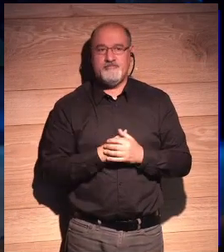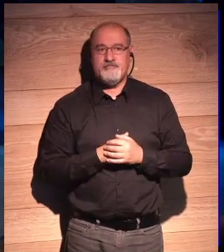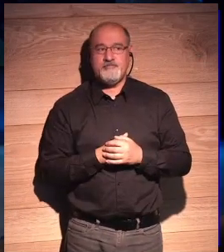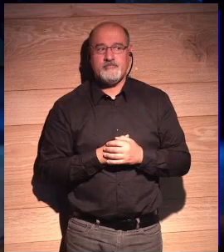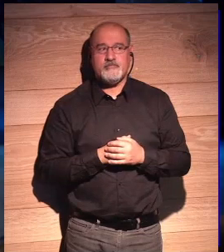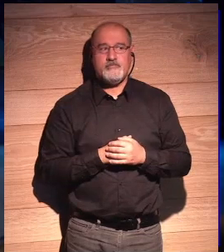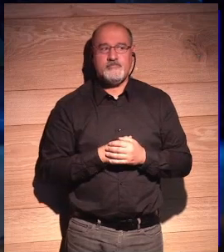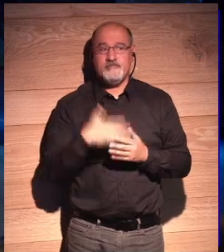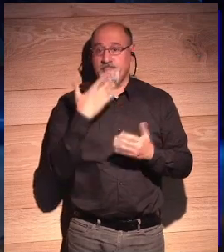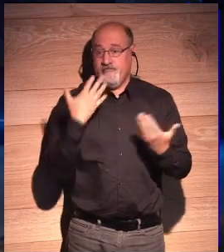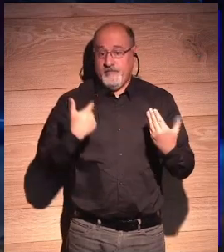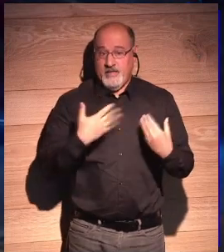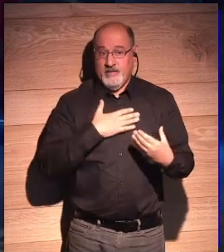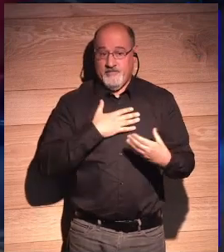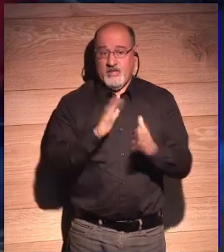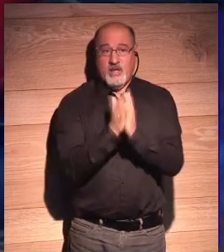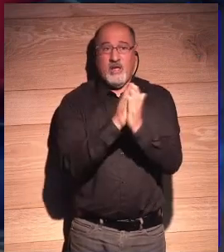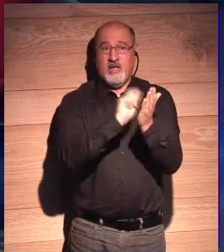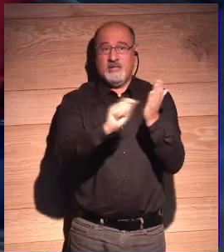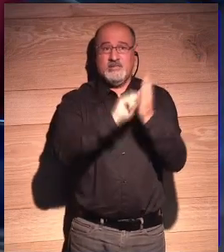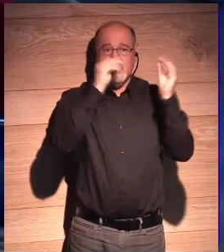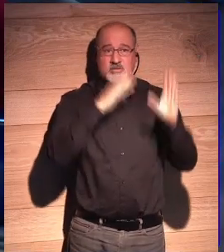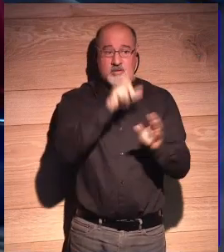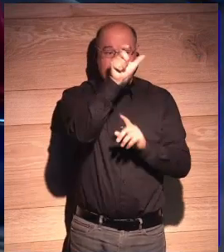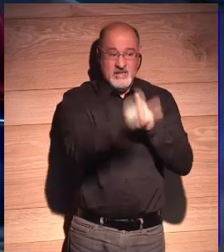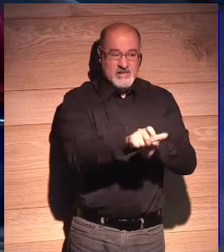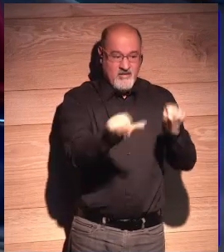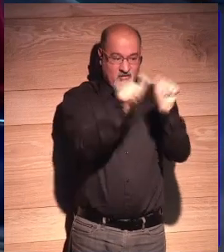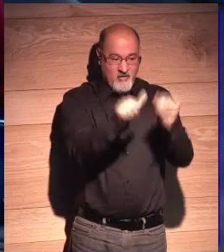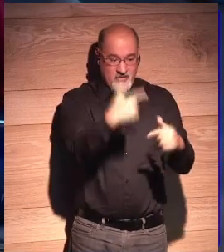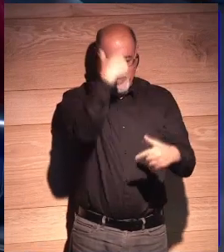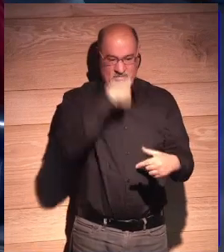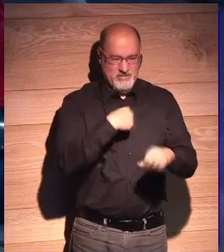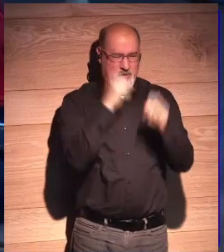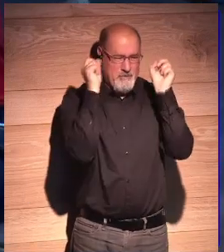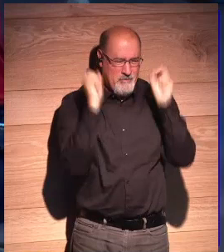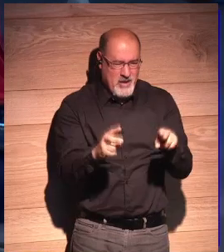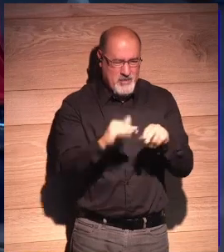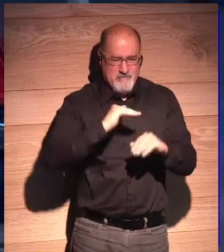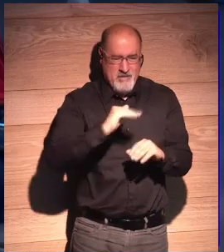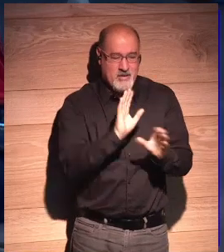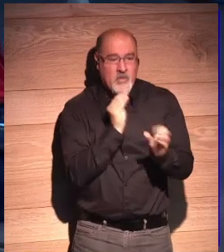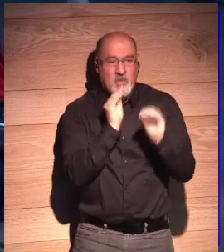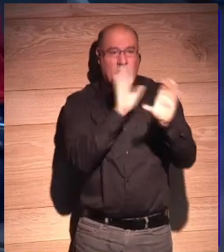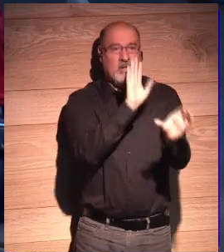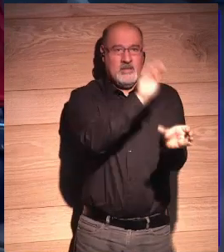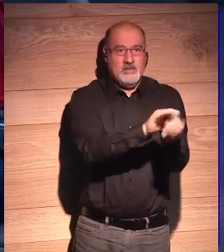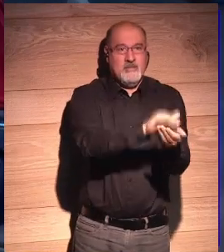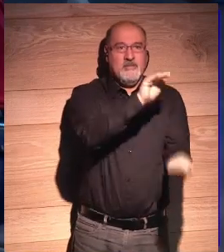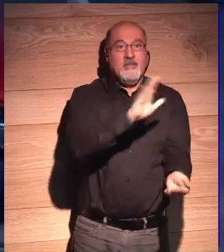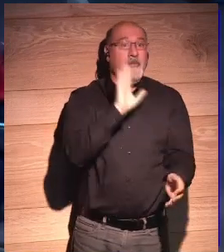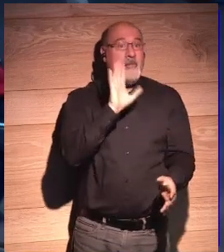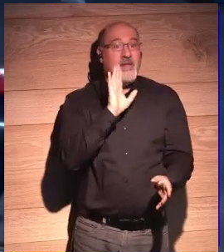First of all, you put characters that are the worst version of yourself that could be as